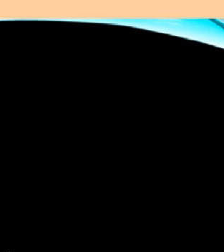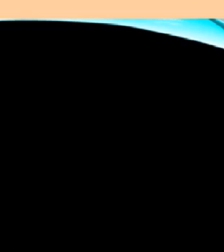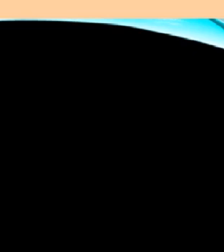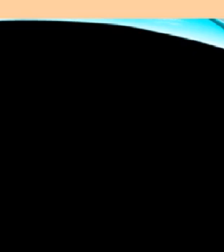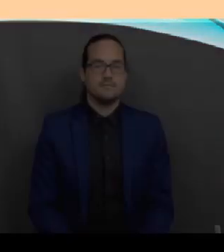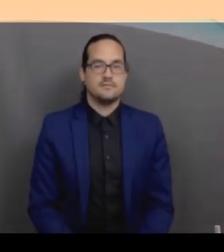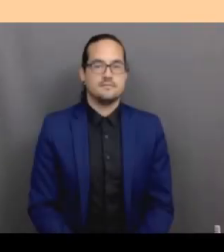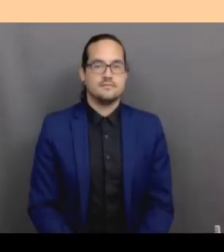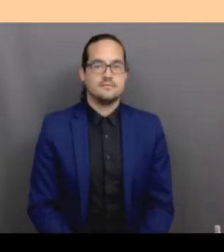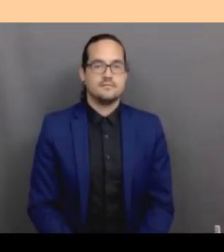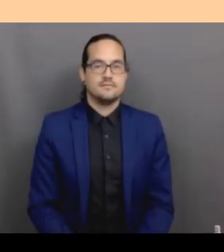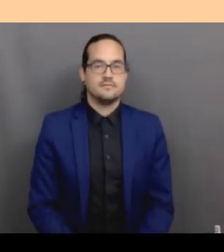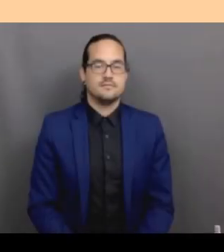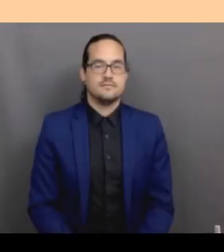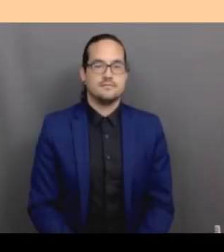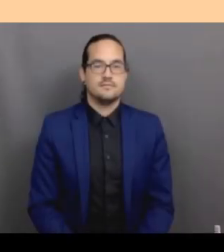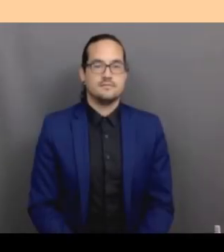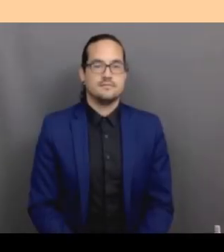2, 1.